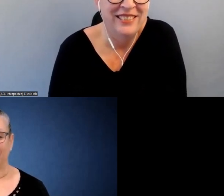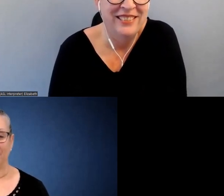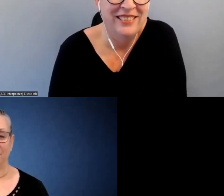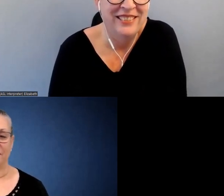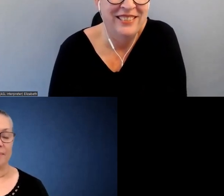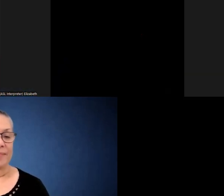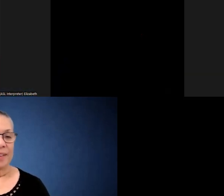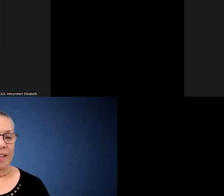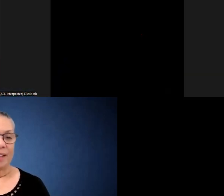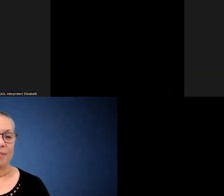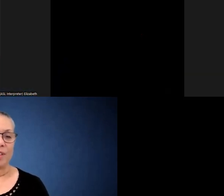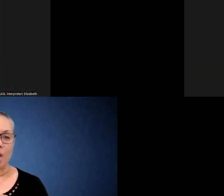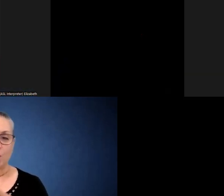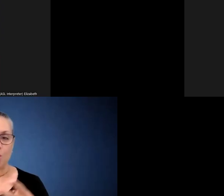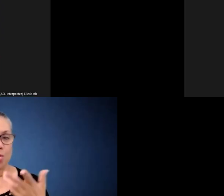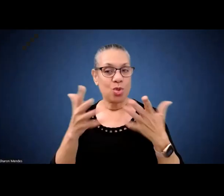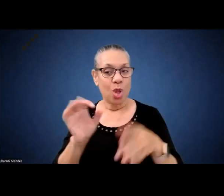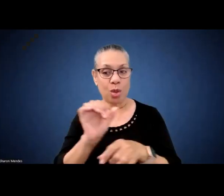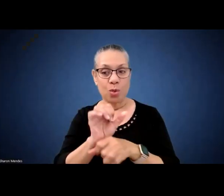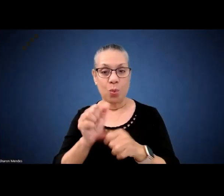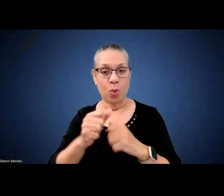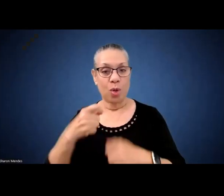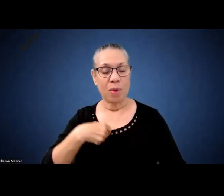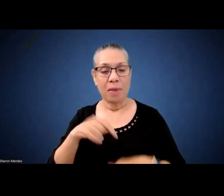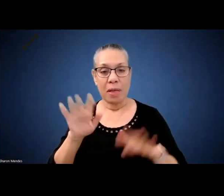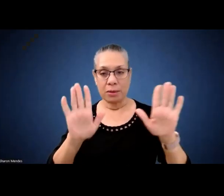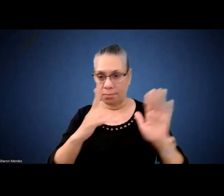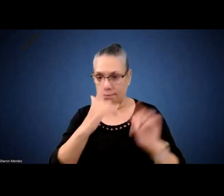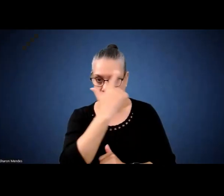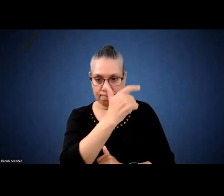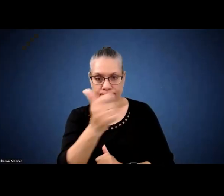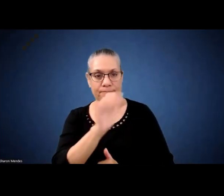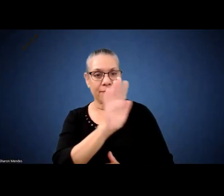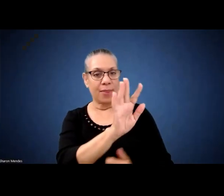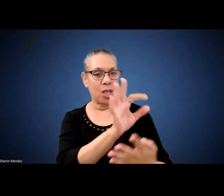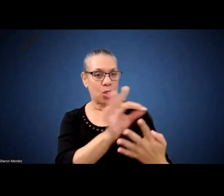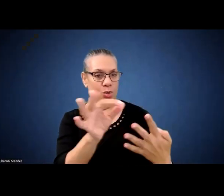to work with us anymore, that's their choice too. Thank you.